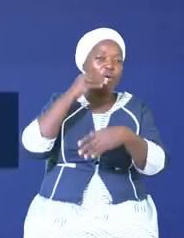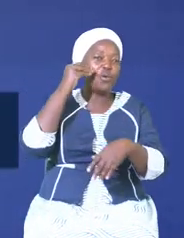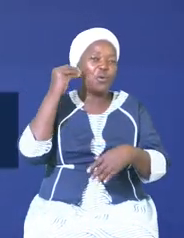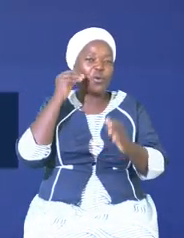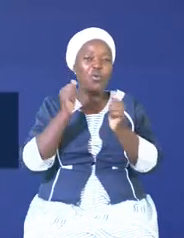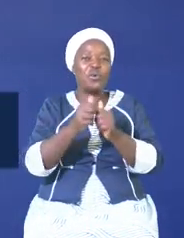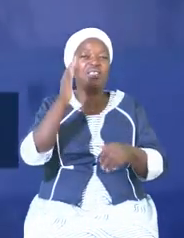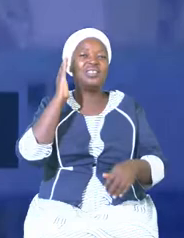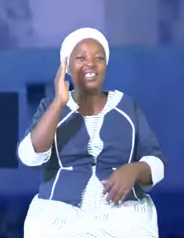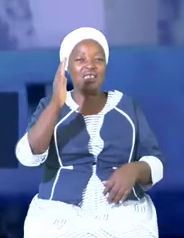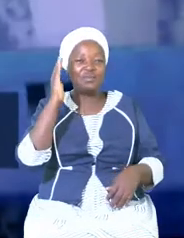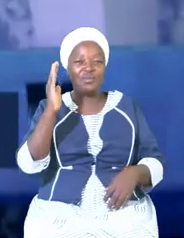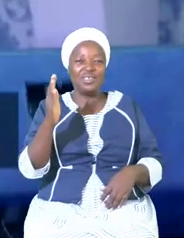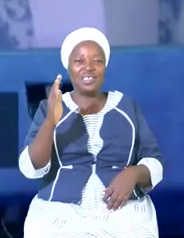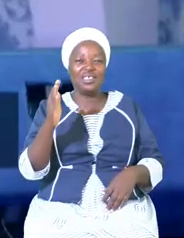testimony.